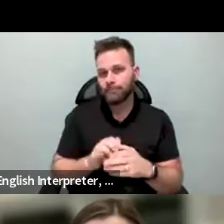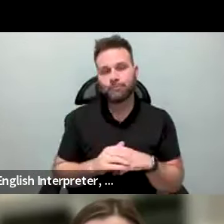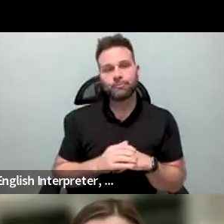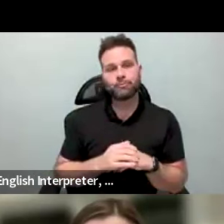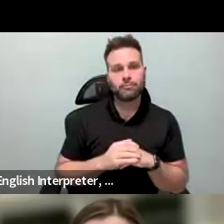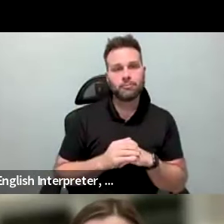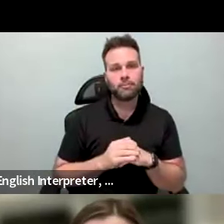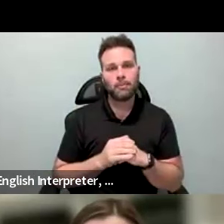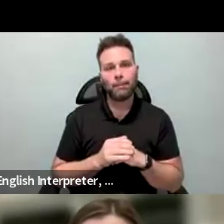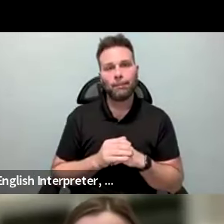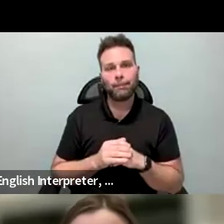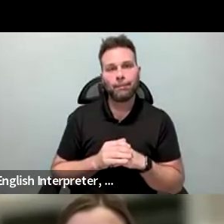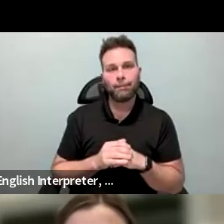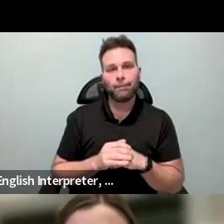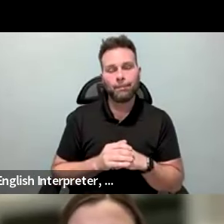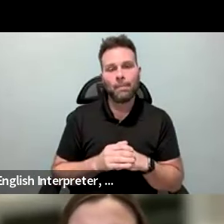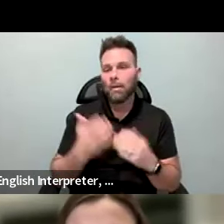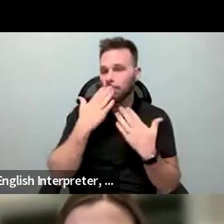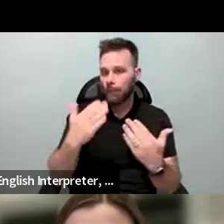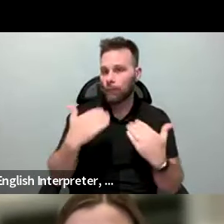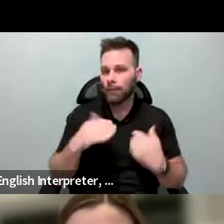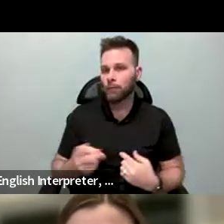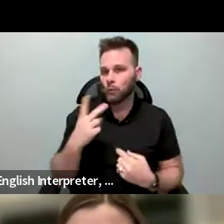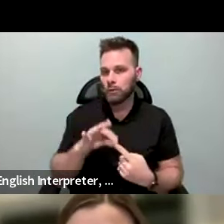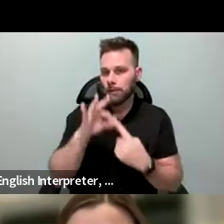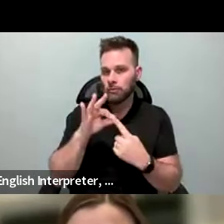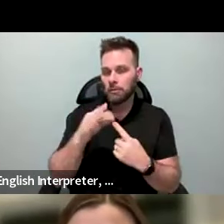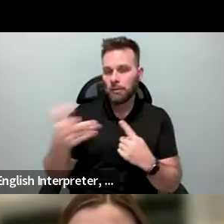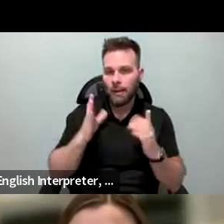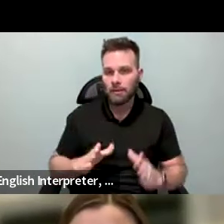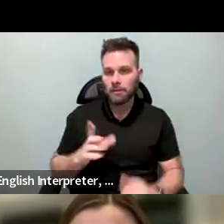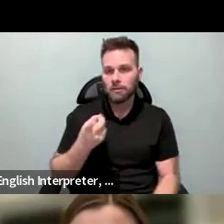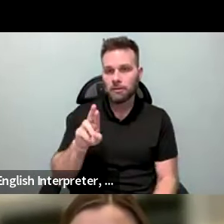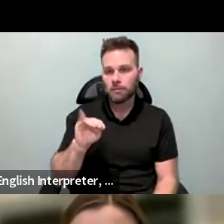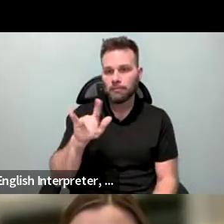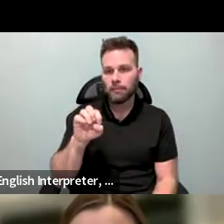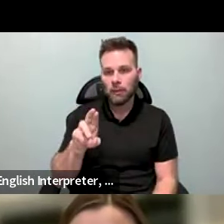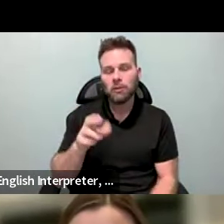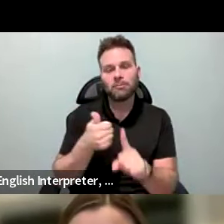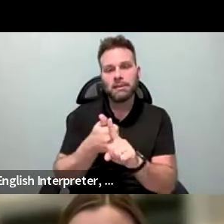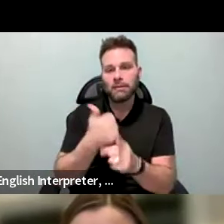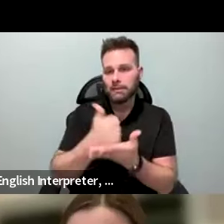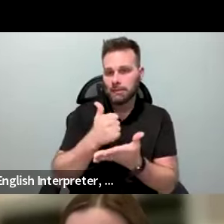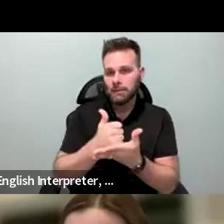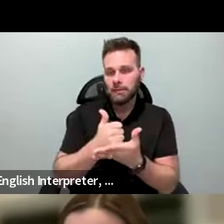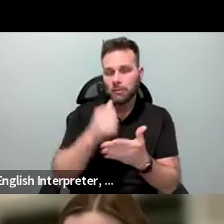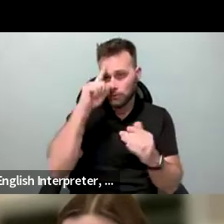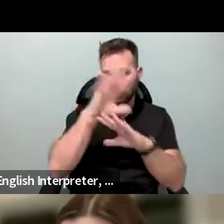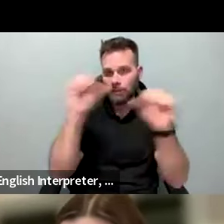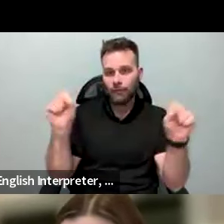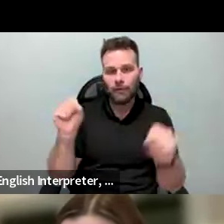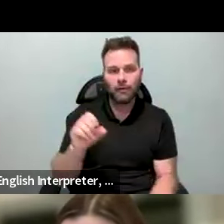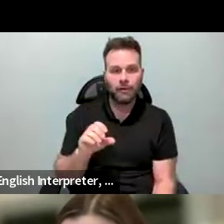we have 2 special guests, Dr. Miller, who is the Assistant Superintendent for the Mel